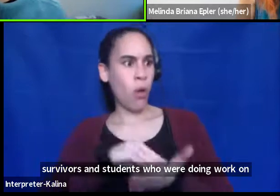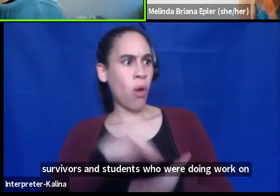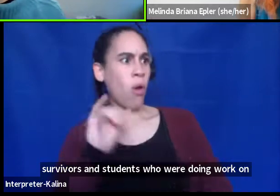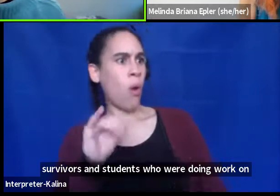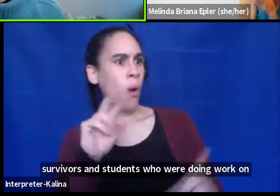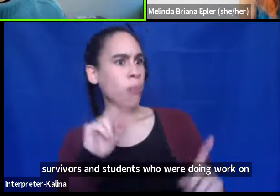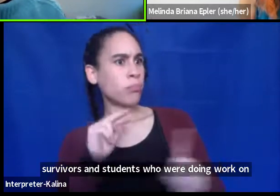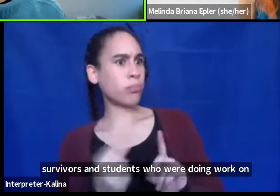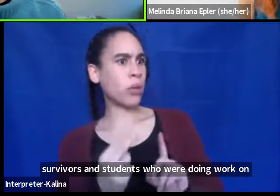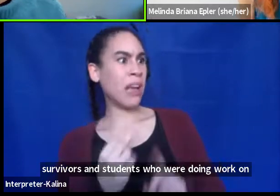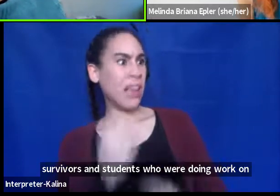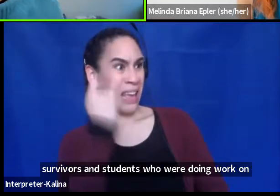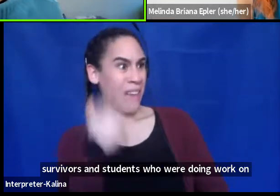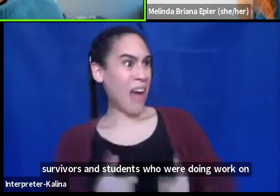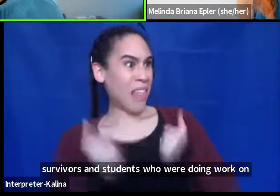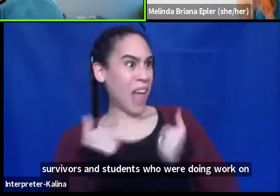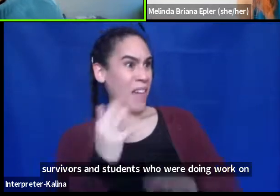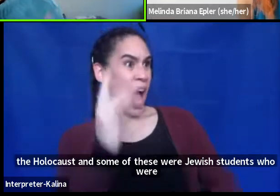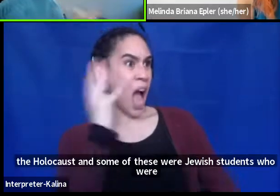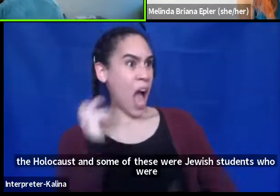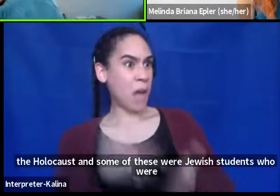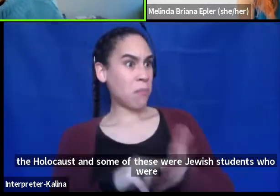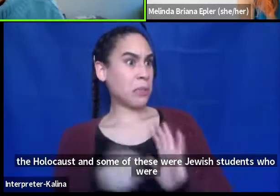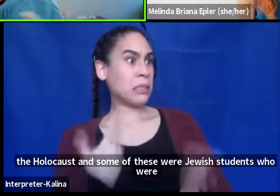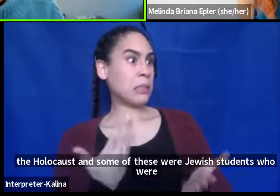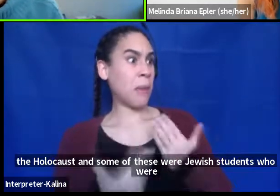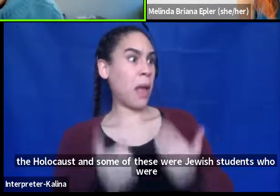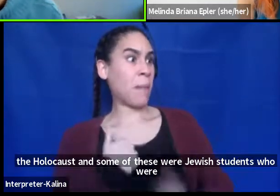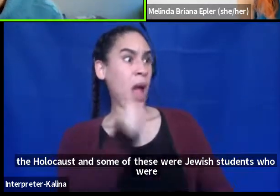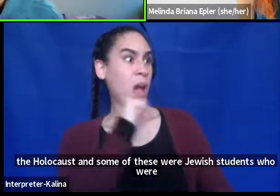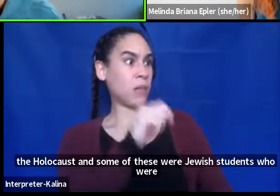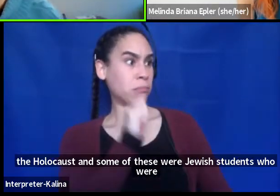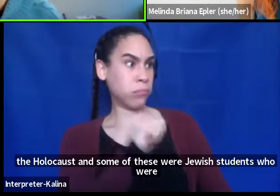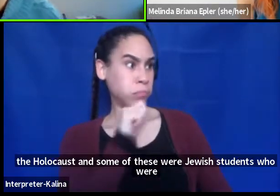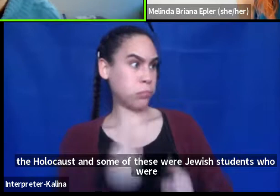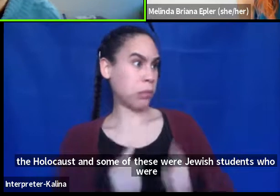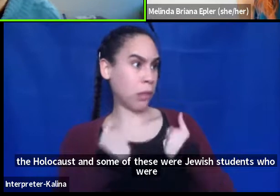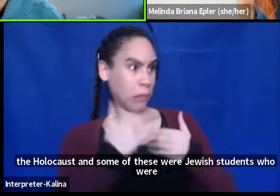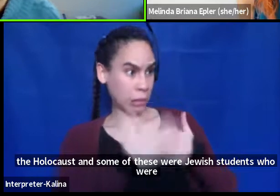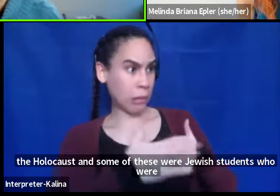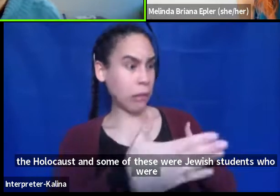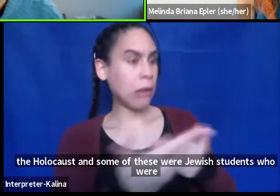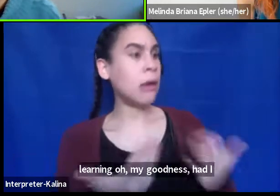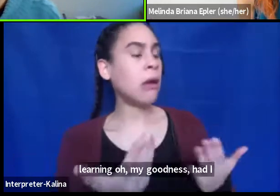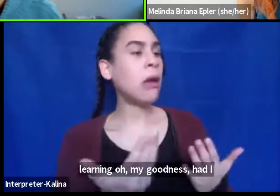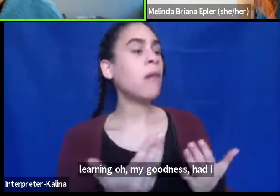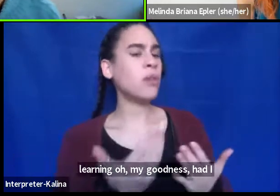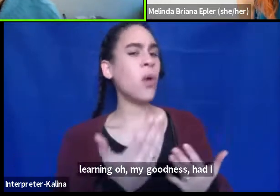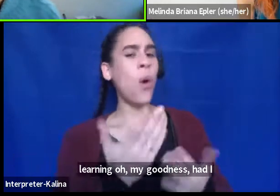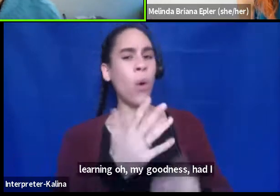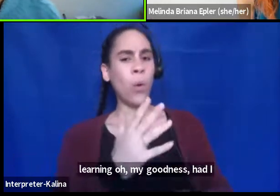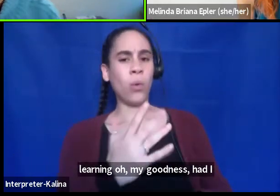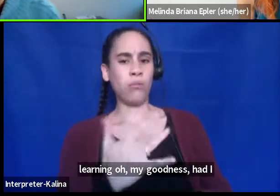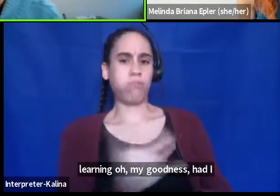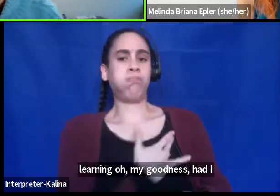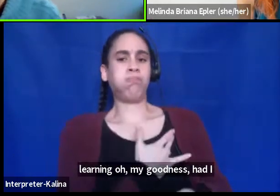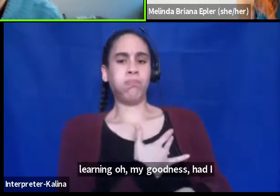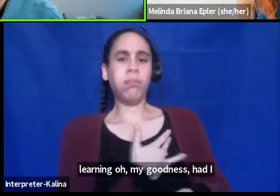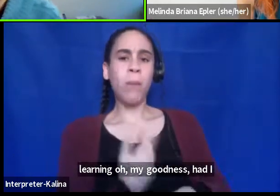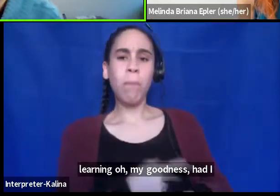alive at that time, I might not have lived through that, through this. And so I think it was very deeply personal for